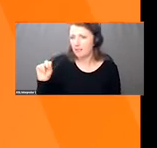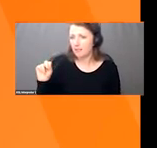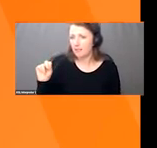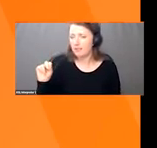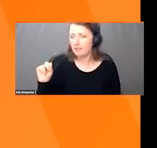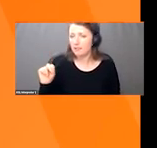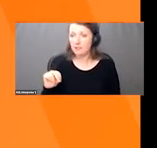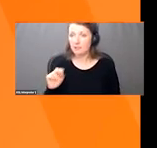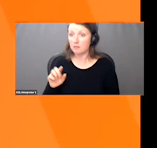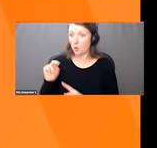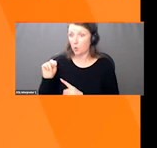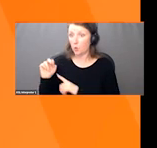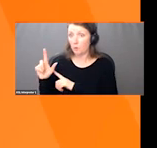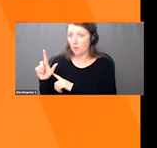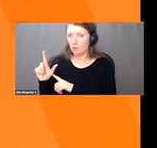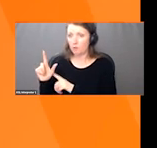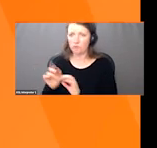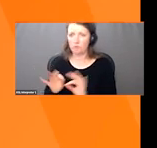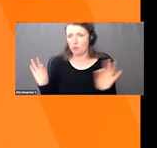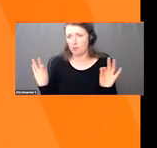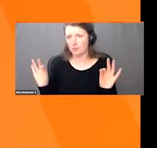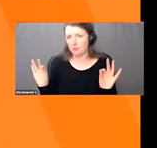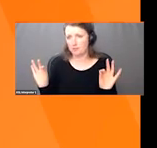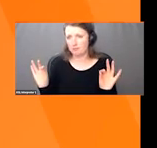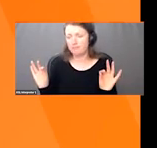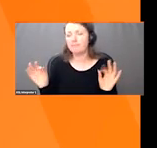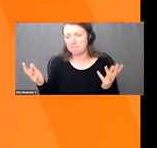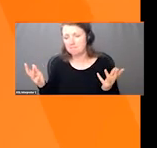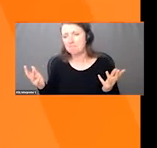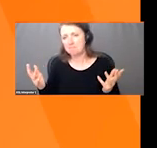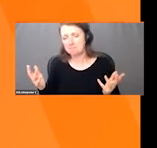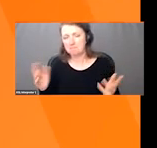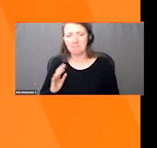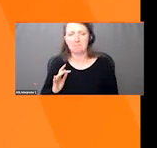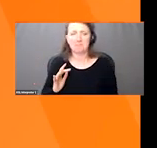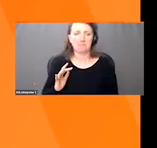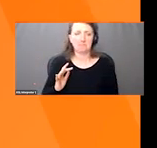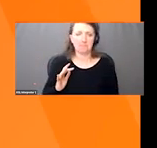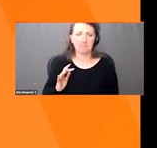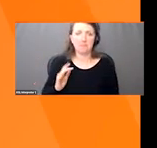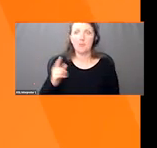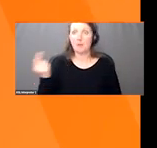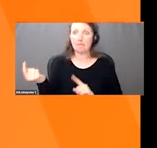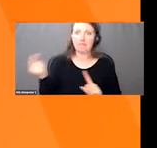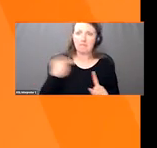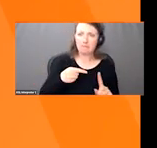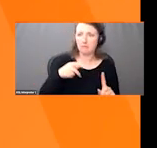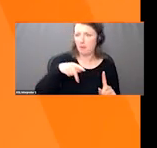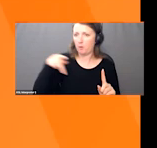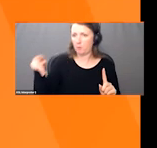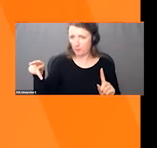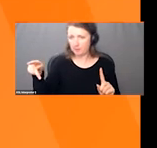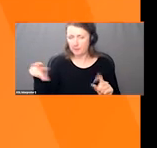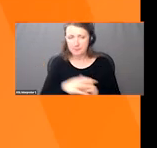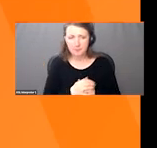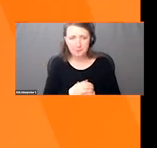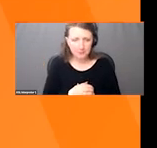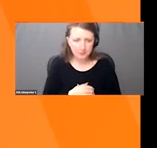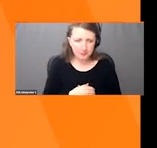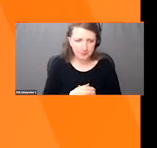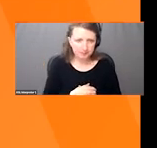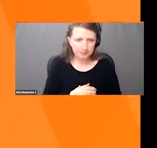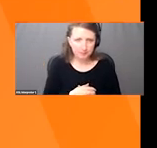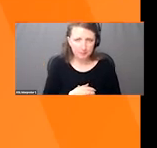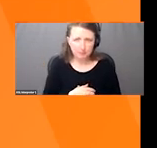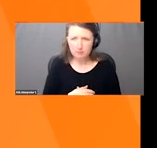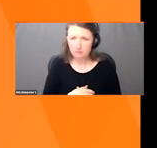If that makes sense. Cool. Back to the presentation. So very, very good to have as well. I think I